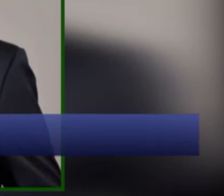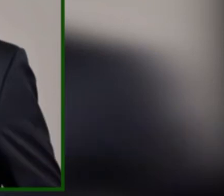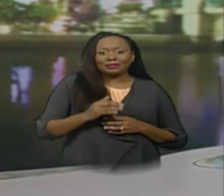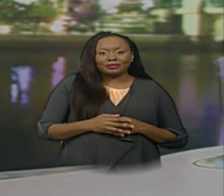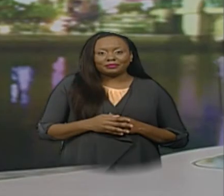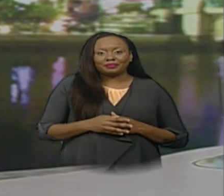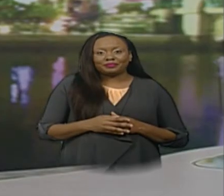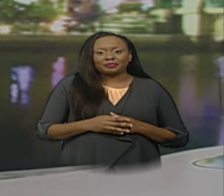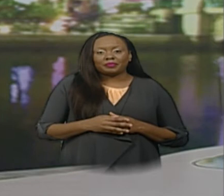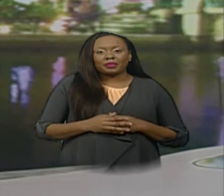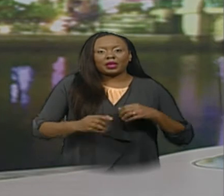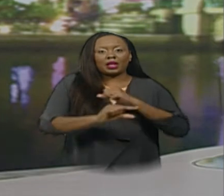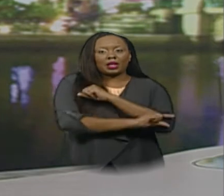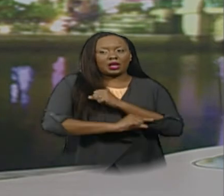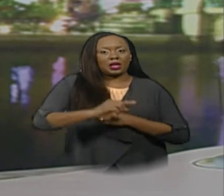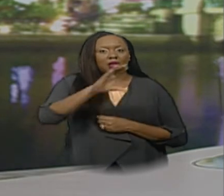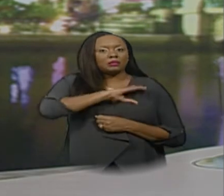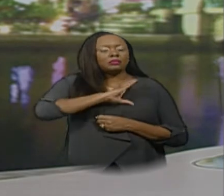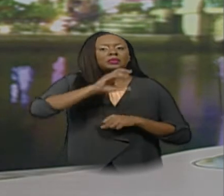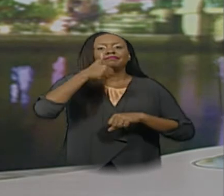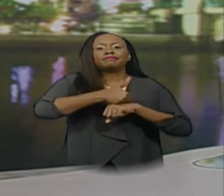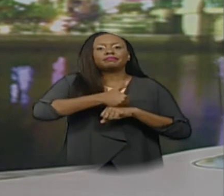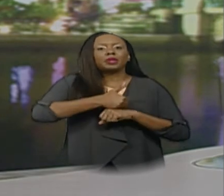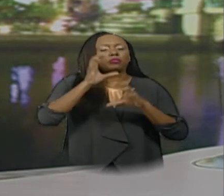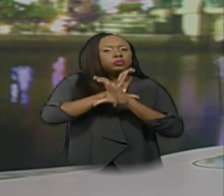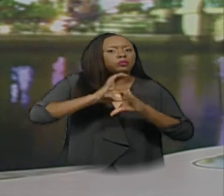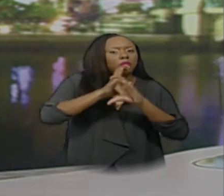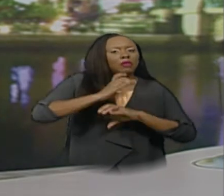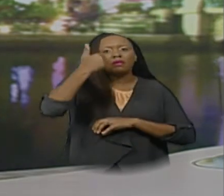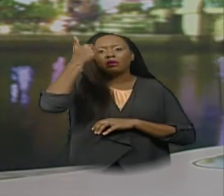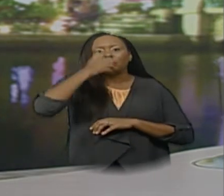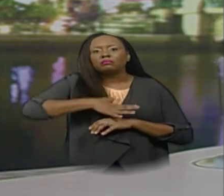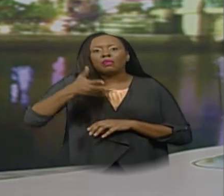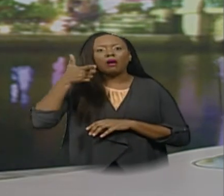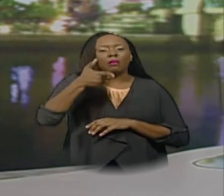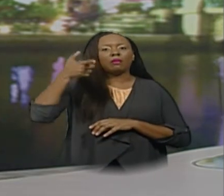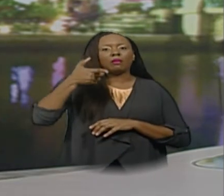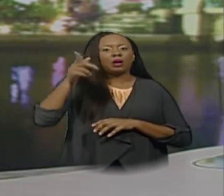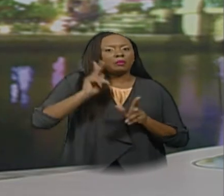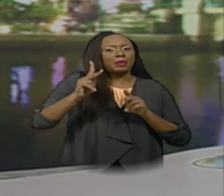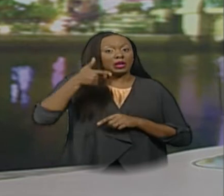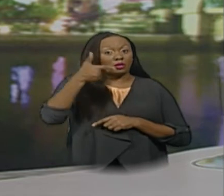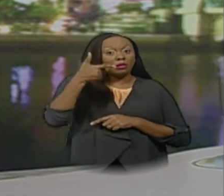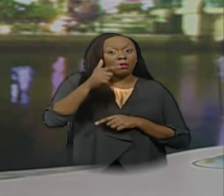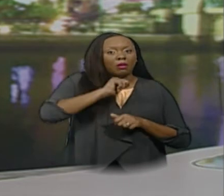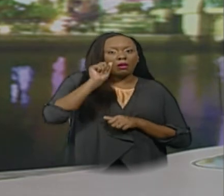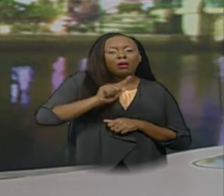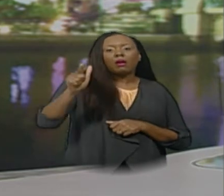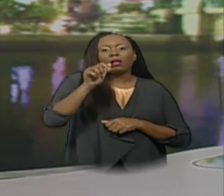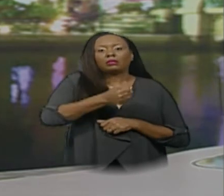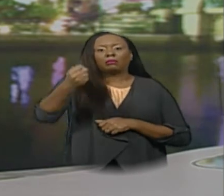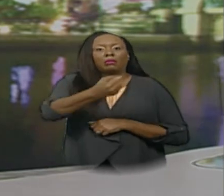facilitators. Guyana police have launched a manhunt for a shooter whose latest victims are now hospitalized after a